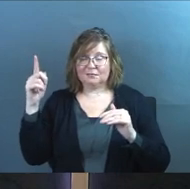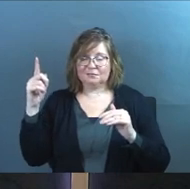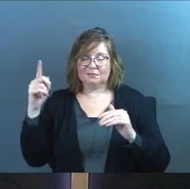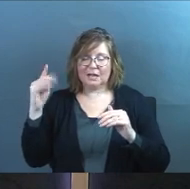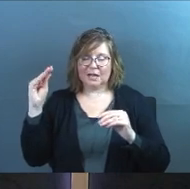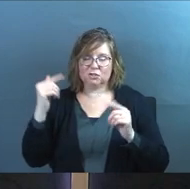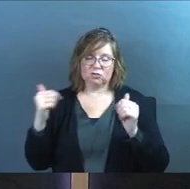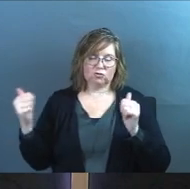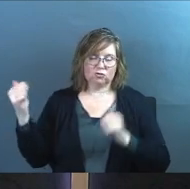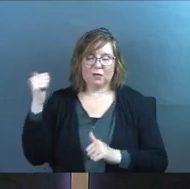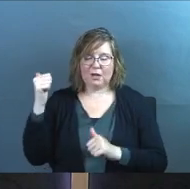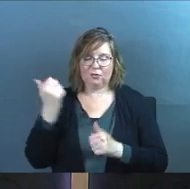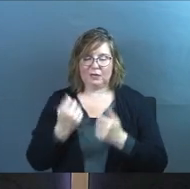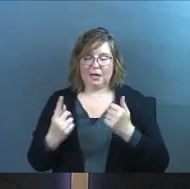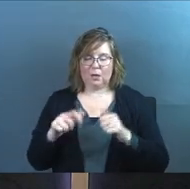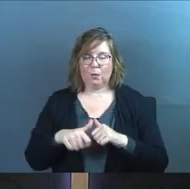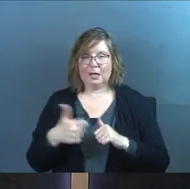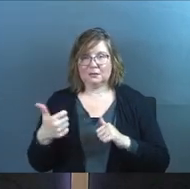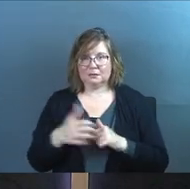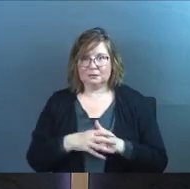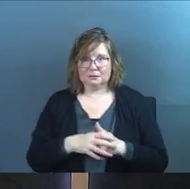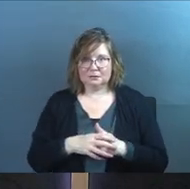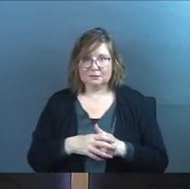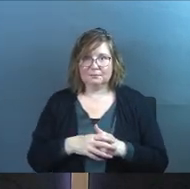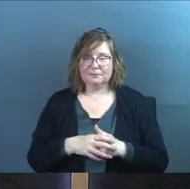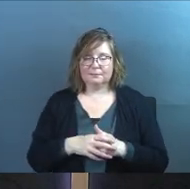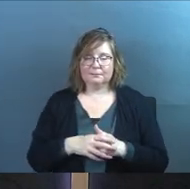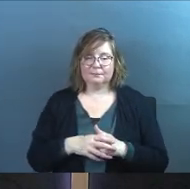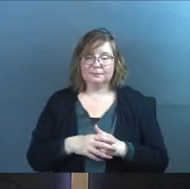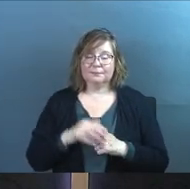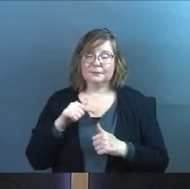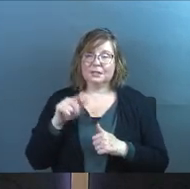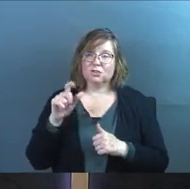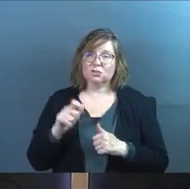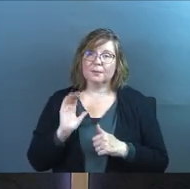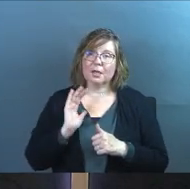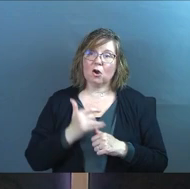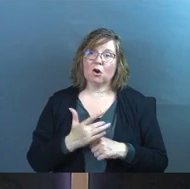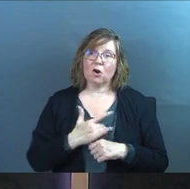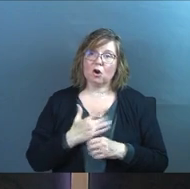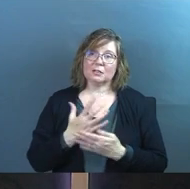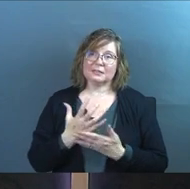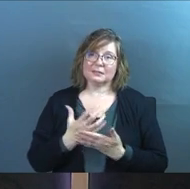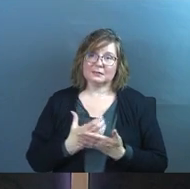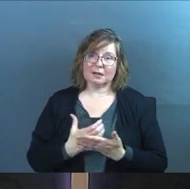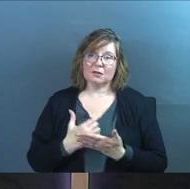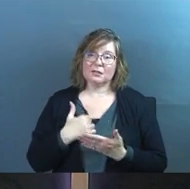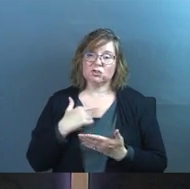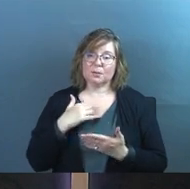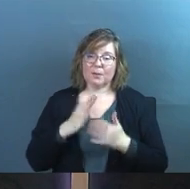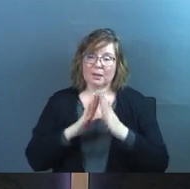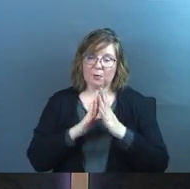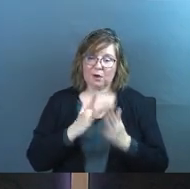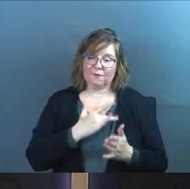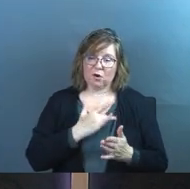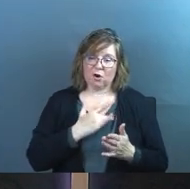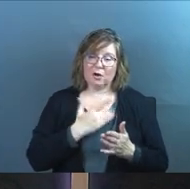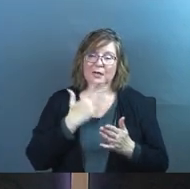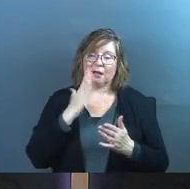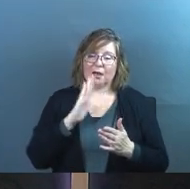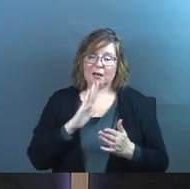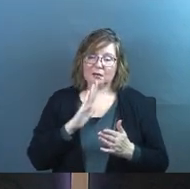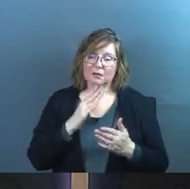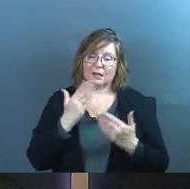and is greater than anyone else. This should be our heart's desire. This should be the prayer of our hearts is,